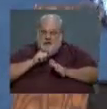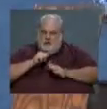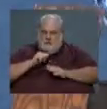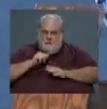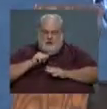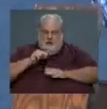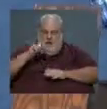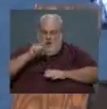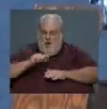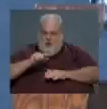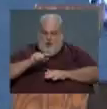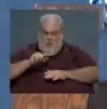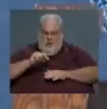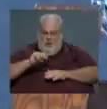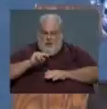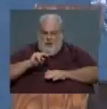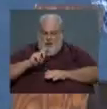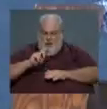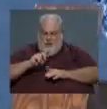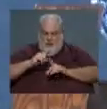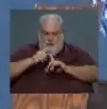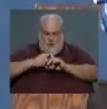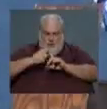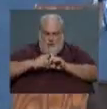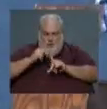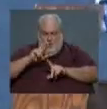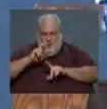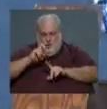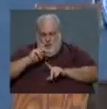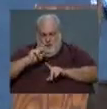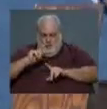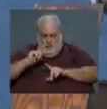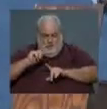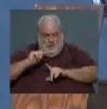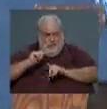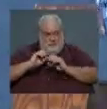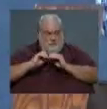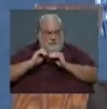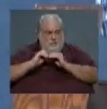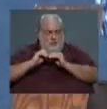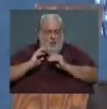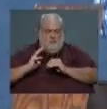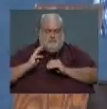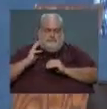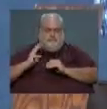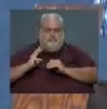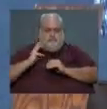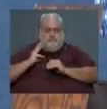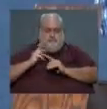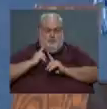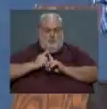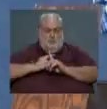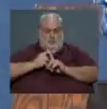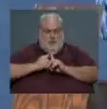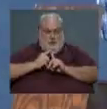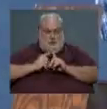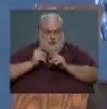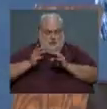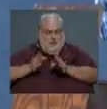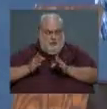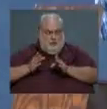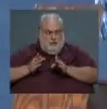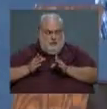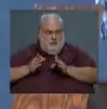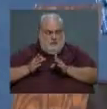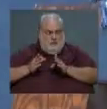so it, you know, we're trying to kind of ease it up so we can get a little bit higher caliber renters. We actually